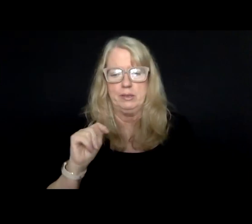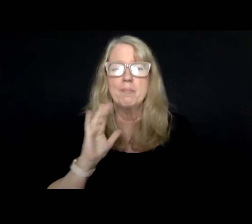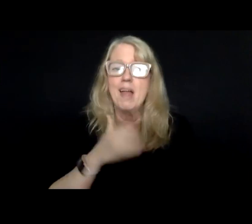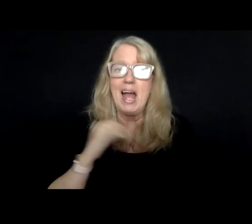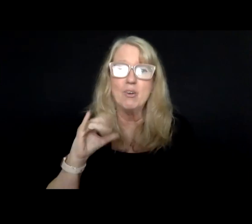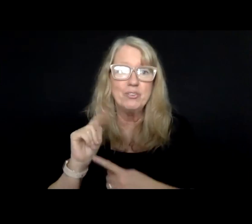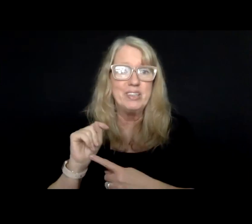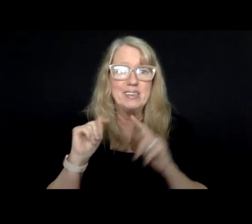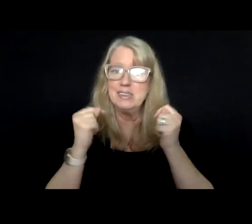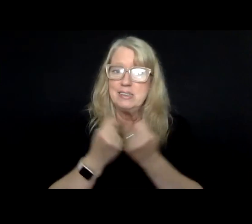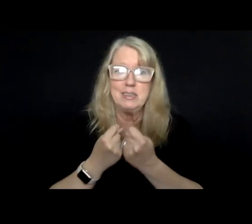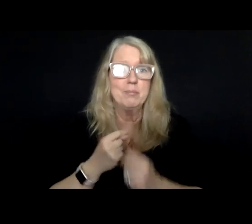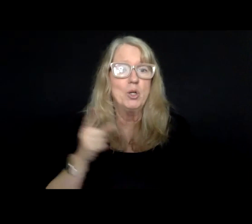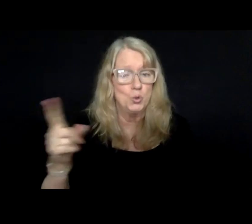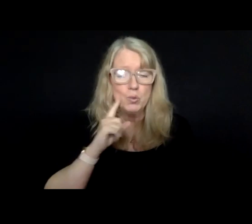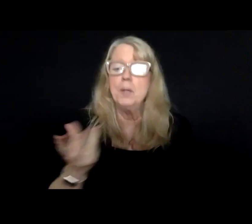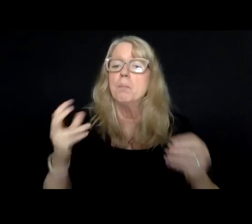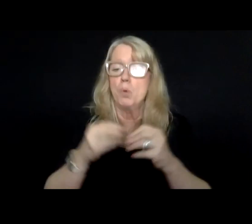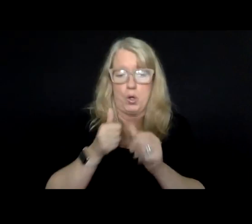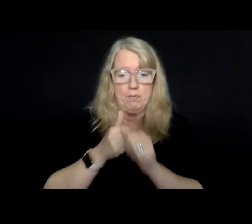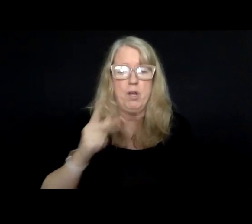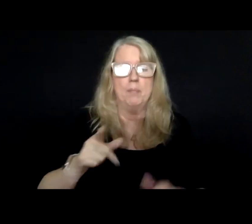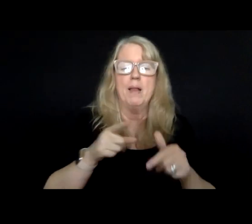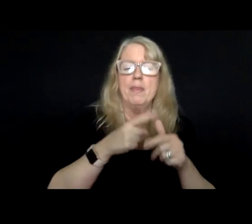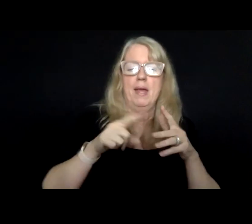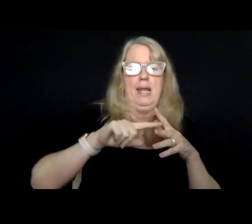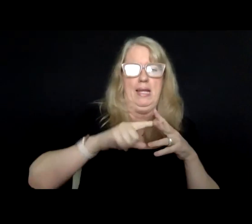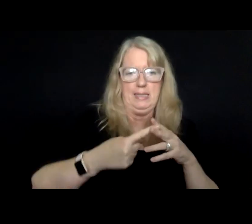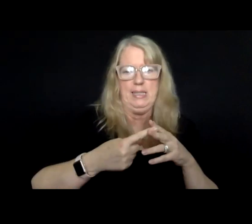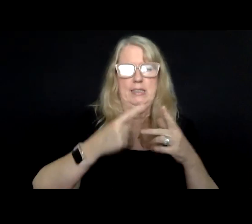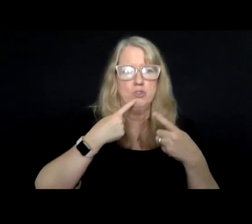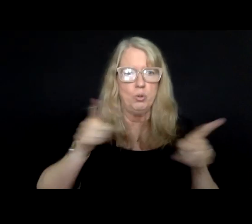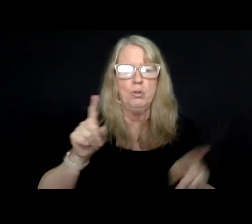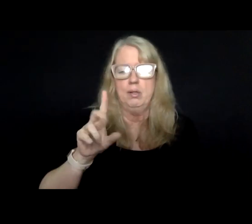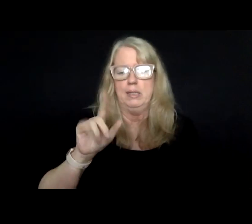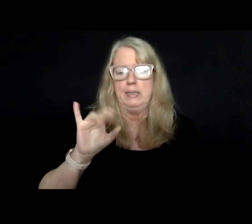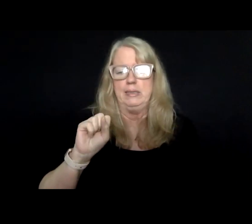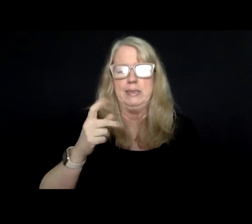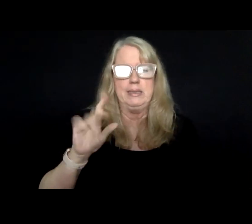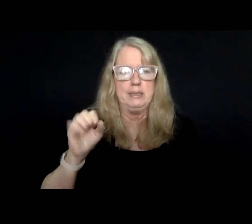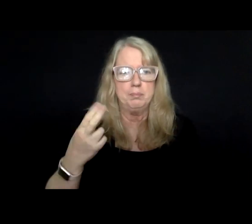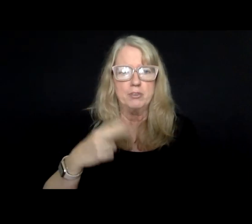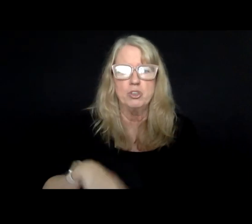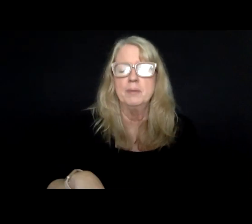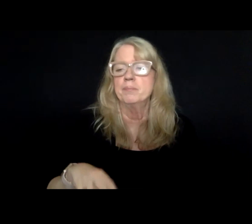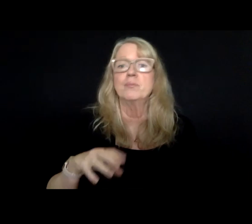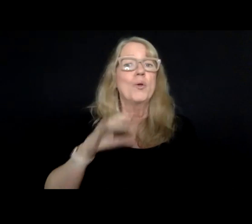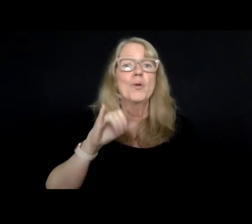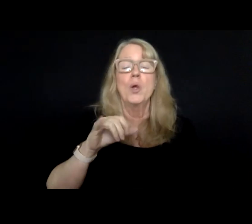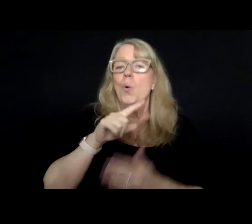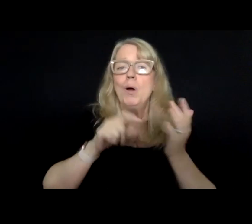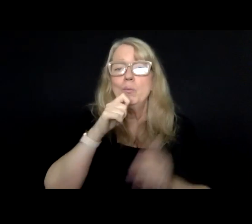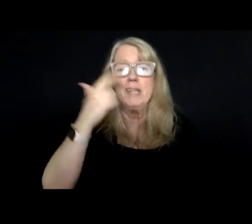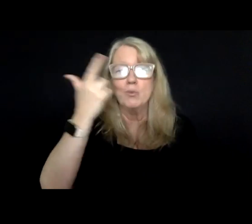CIT team does more follow-up than initial dispatch. In that, what we didn't realize was going to happen